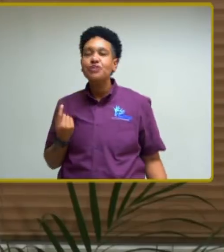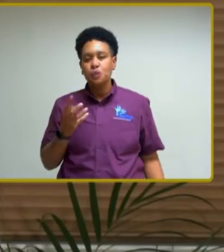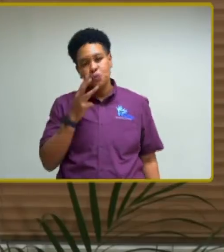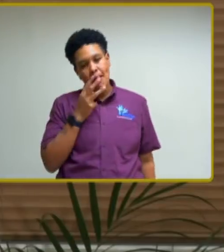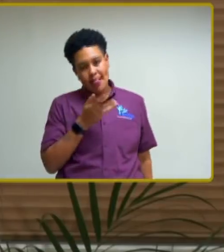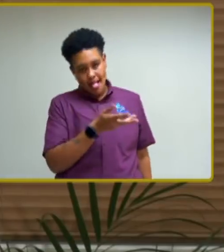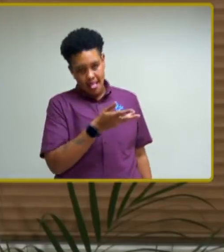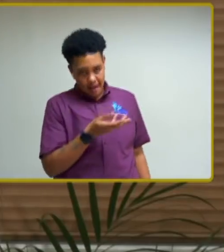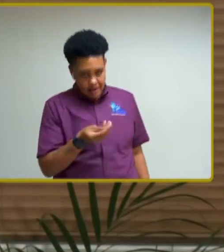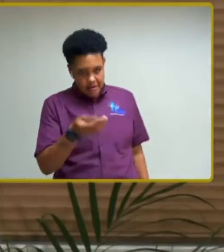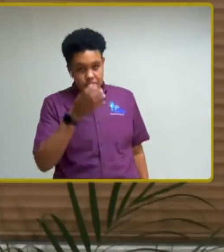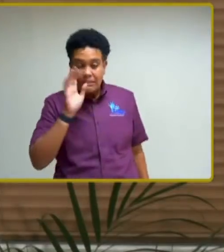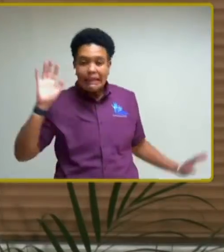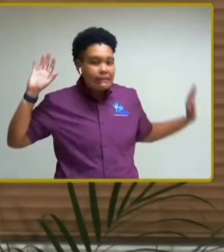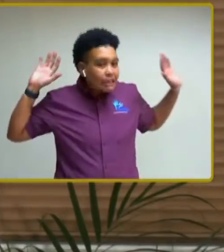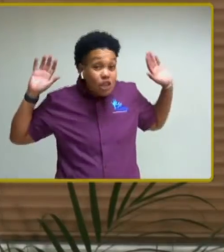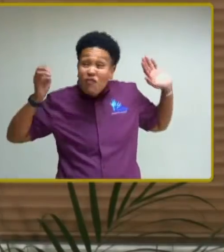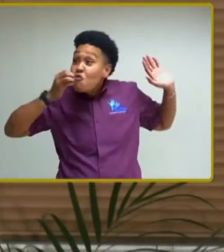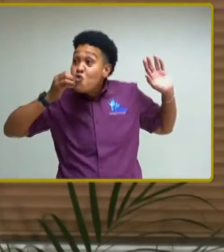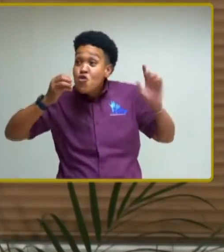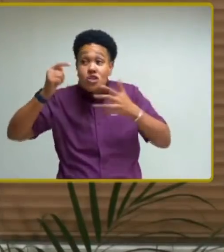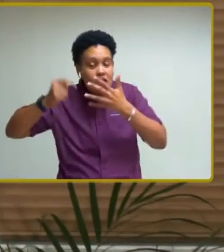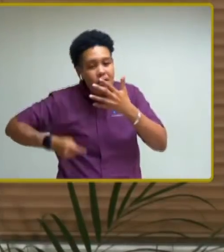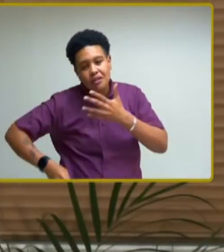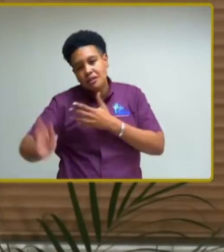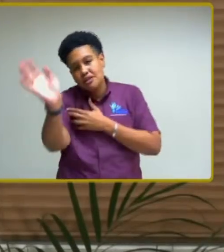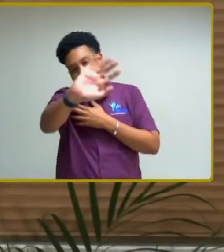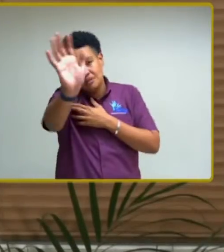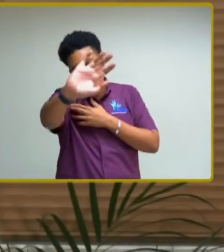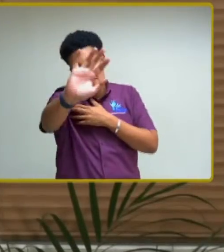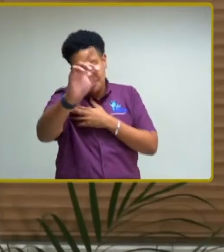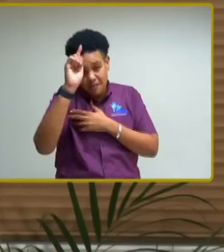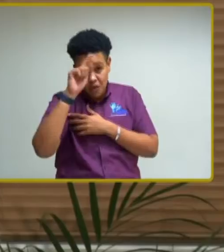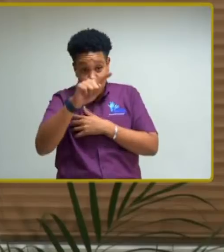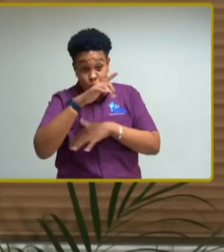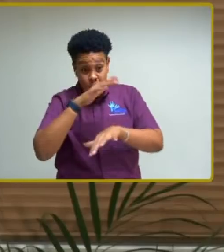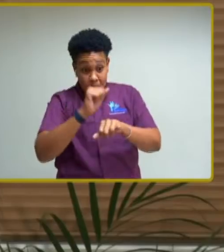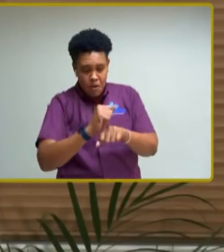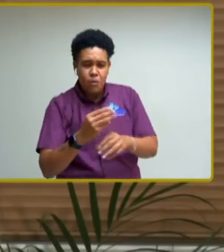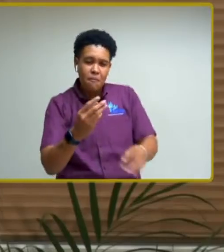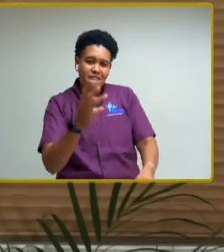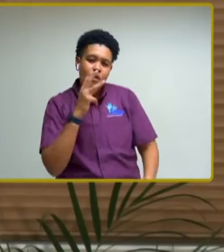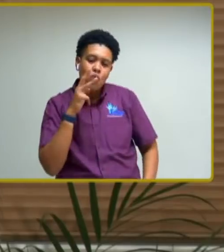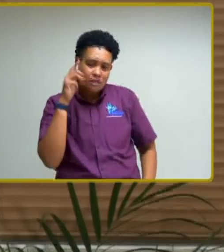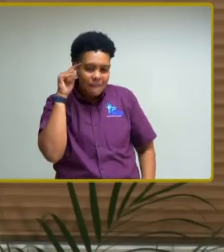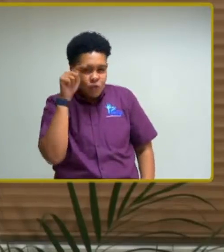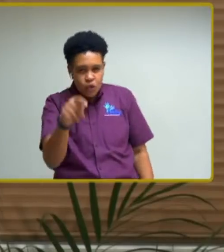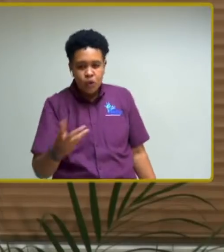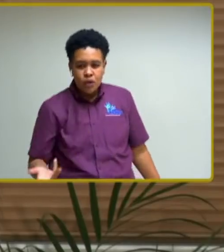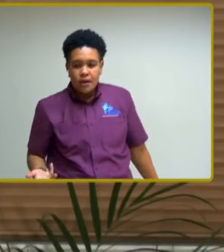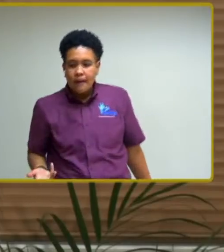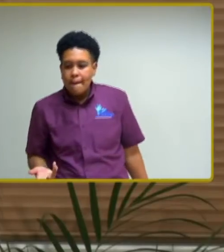water for you, and certainly for those who are there with appointment.